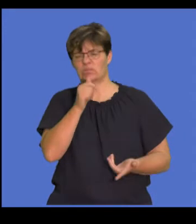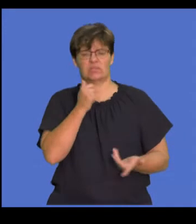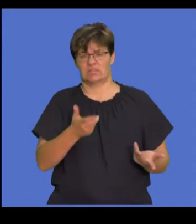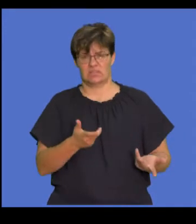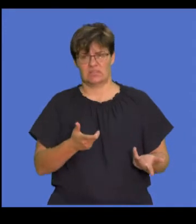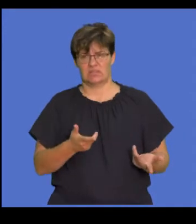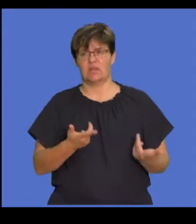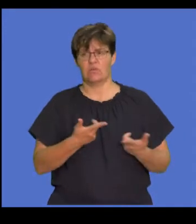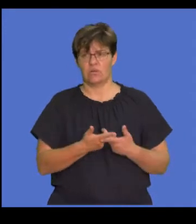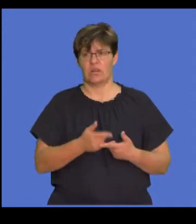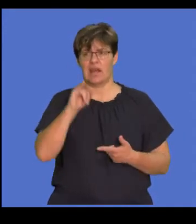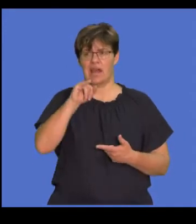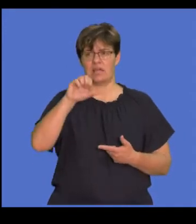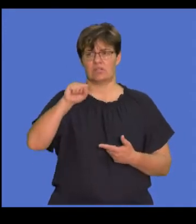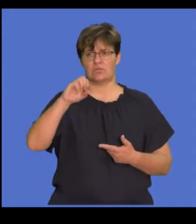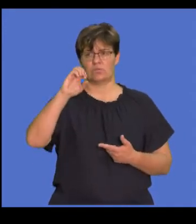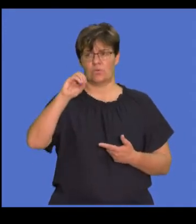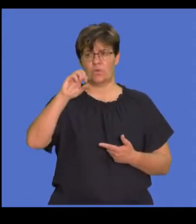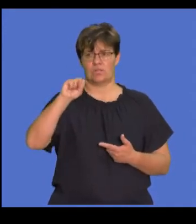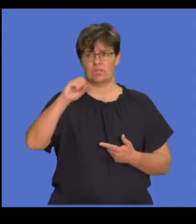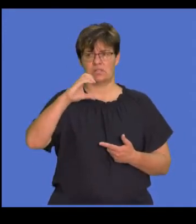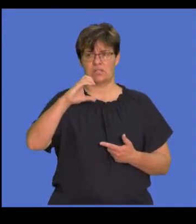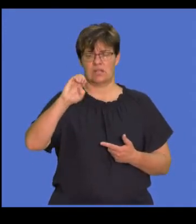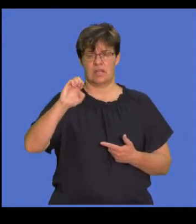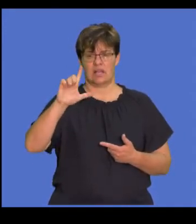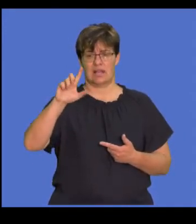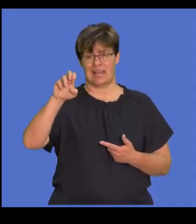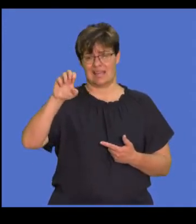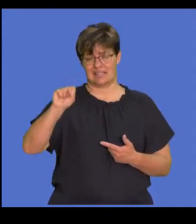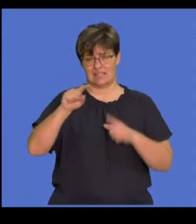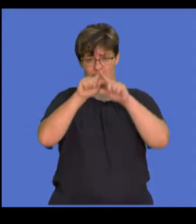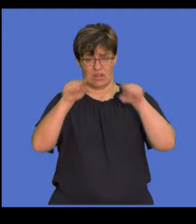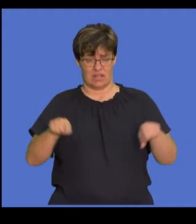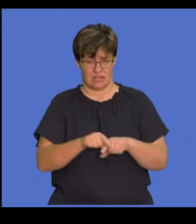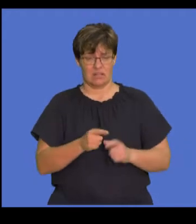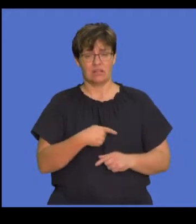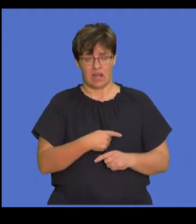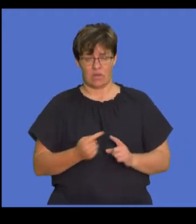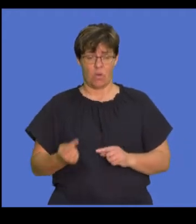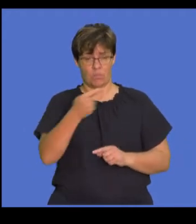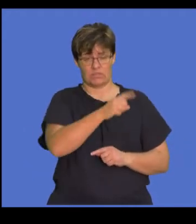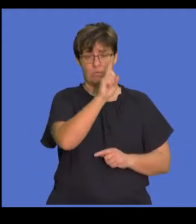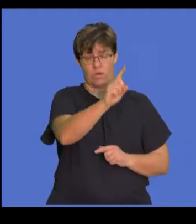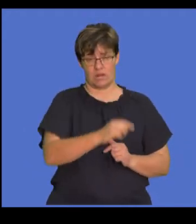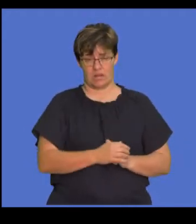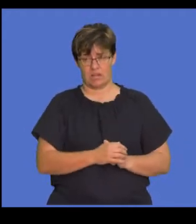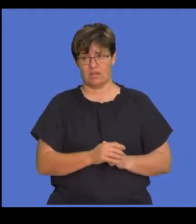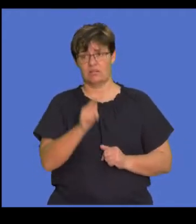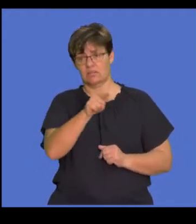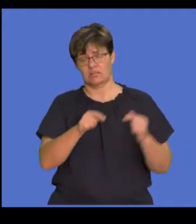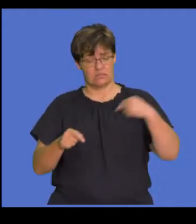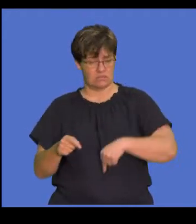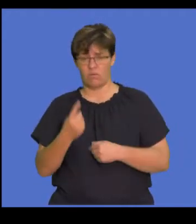because remember this is an isosceles triangle. So the opposite of this 45 is 1. The opposite of